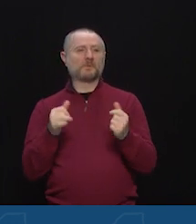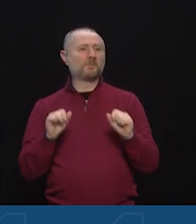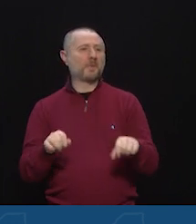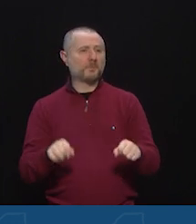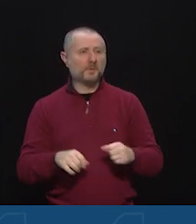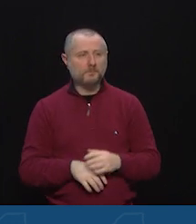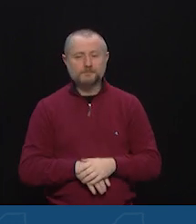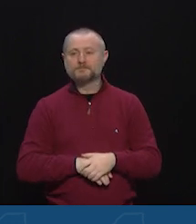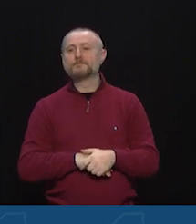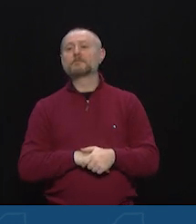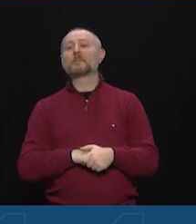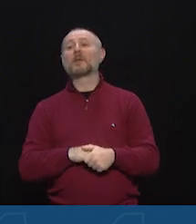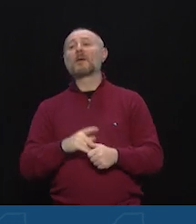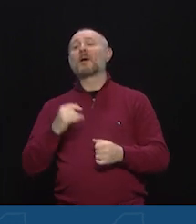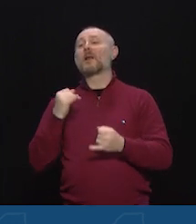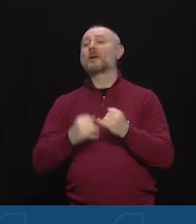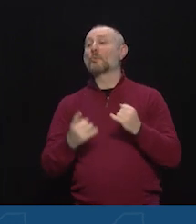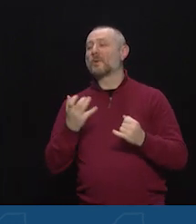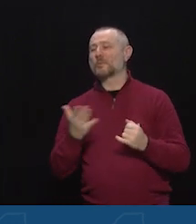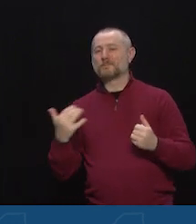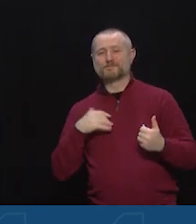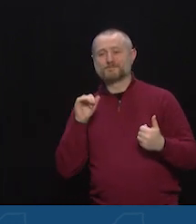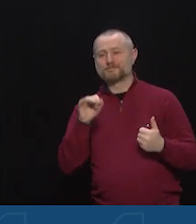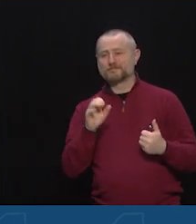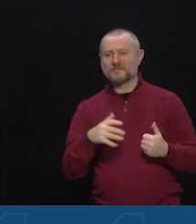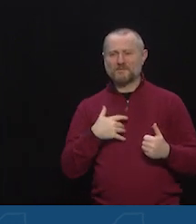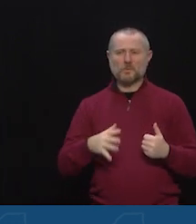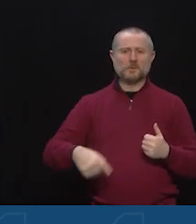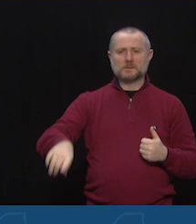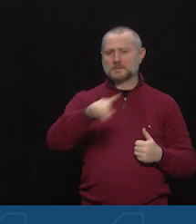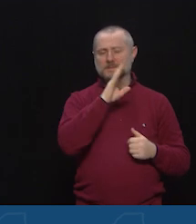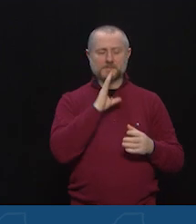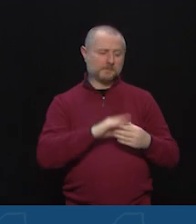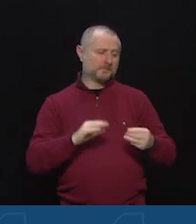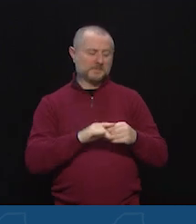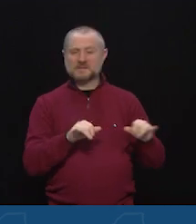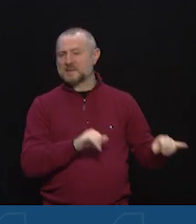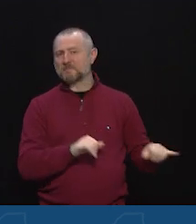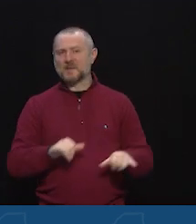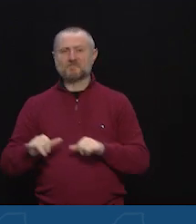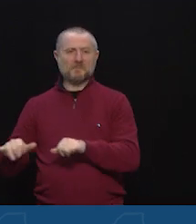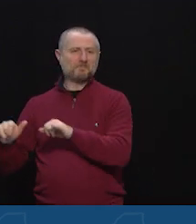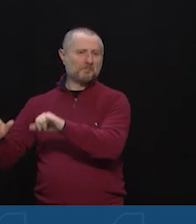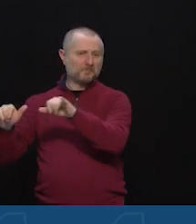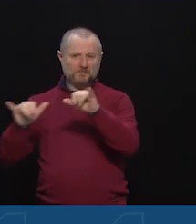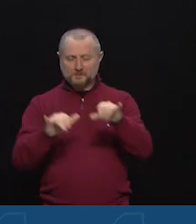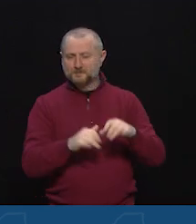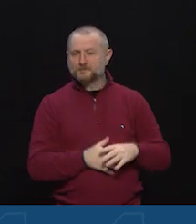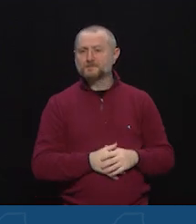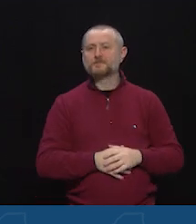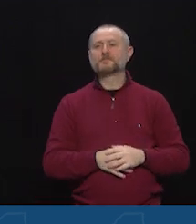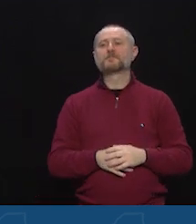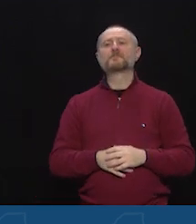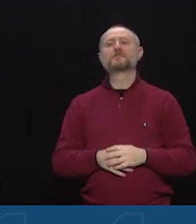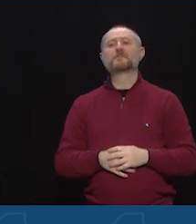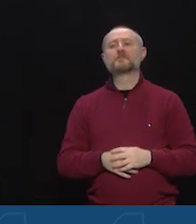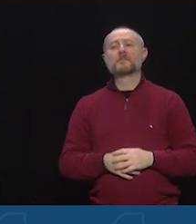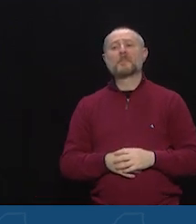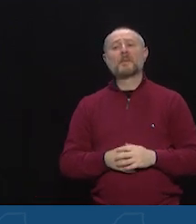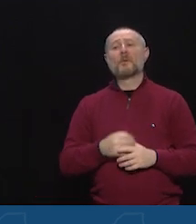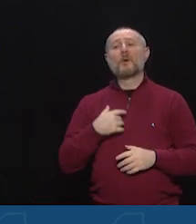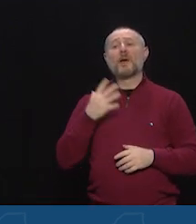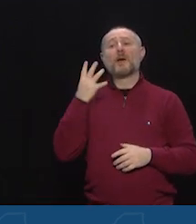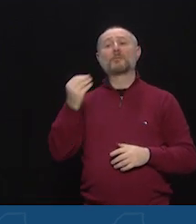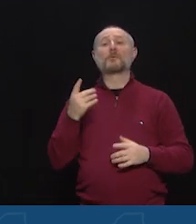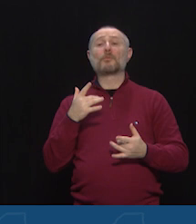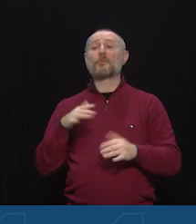The last thing I'll say, and you've heard all of the speakers say before, there is no reason to be out on the